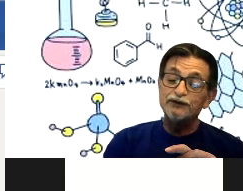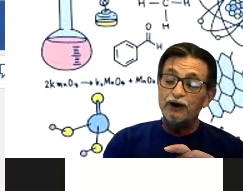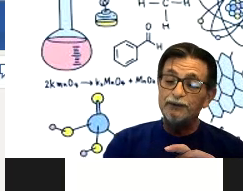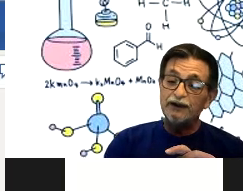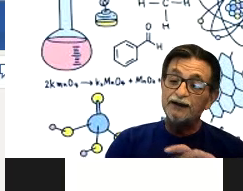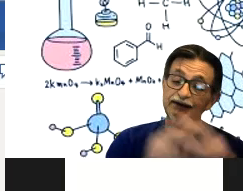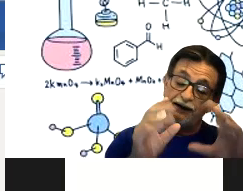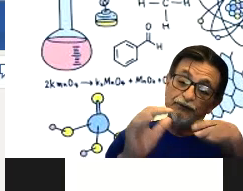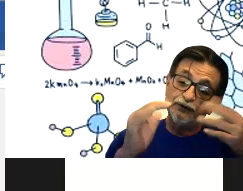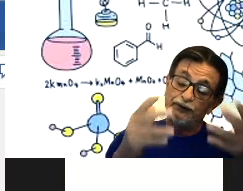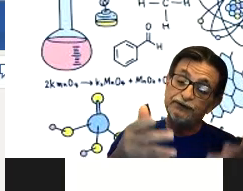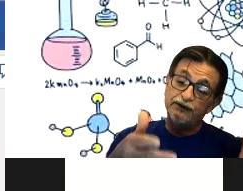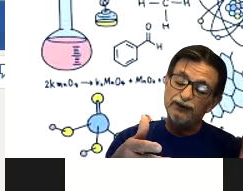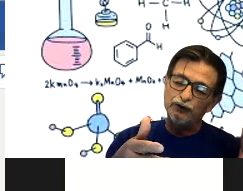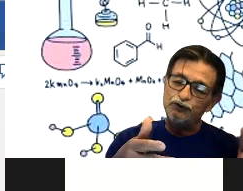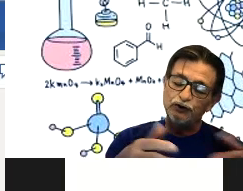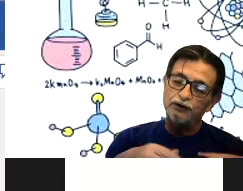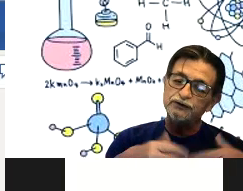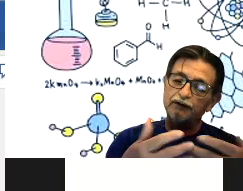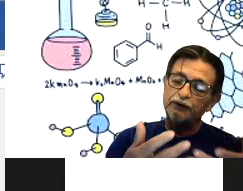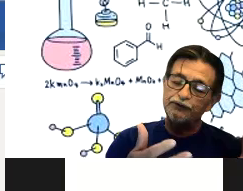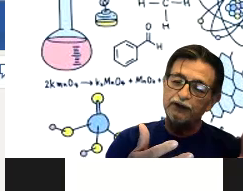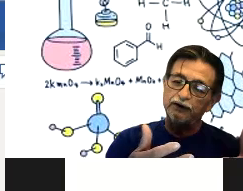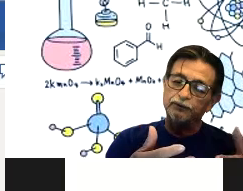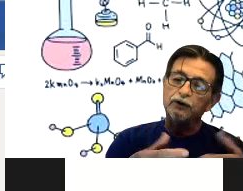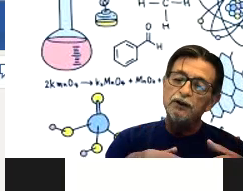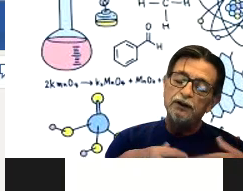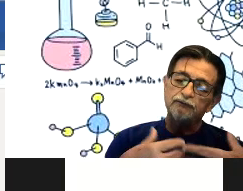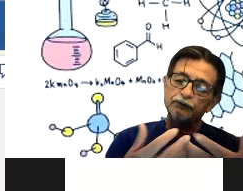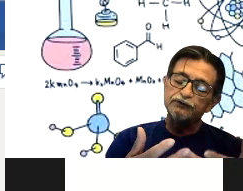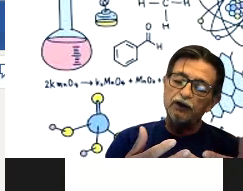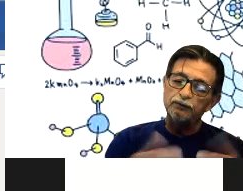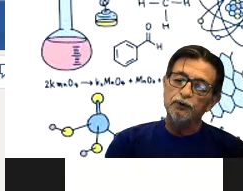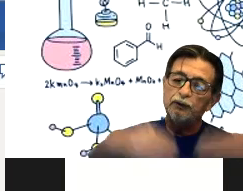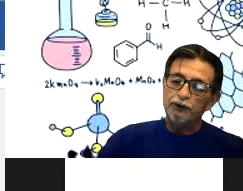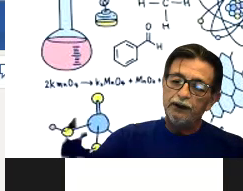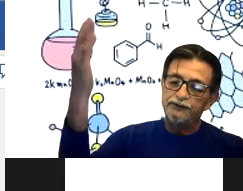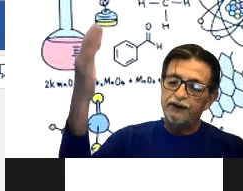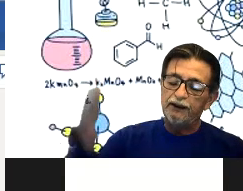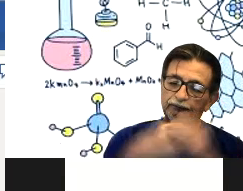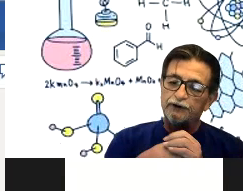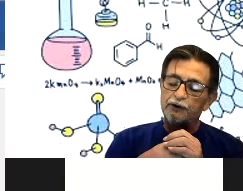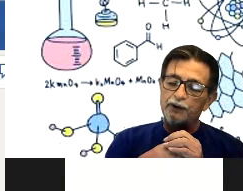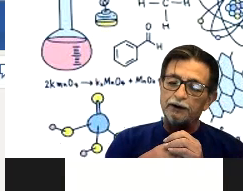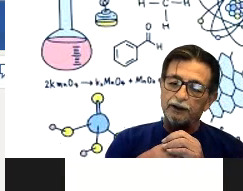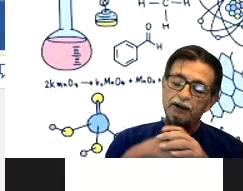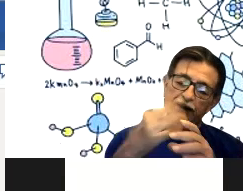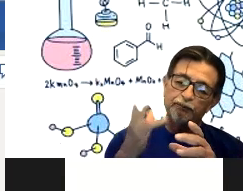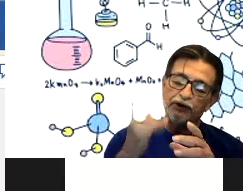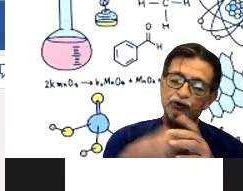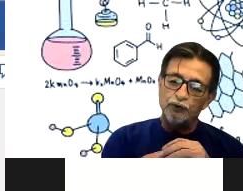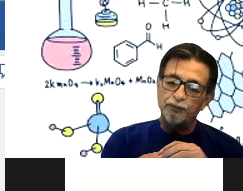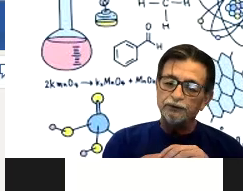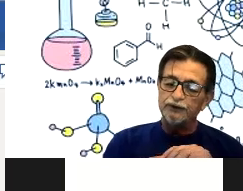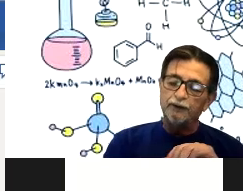up because carbon dioxide, even though it's in solution, is not very soluble. If it was soluble, it would not escape very readily